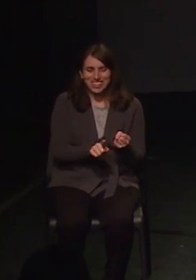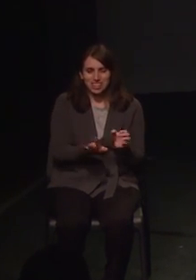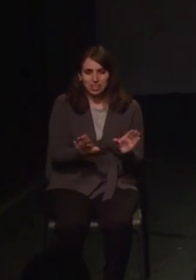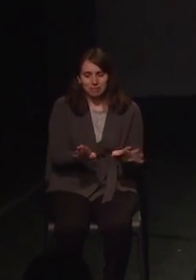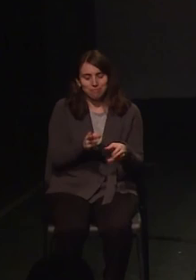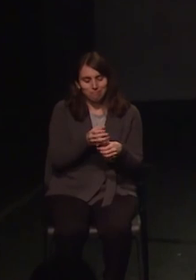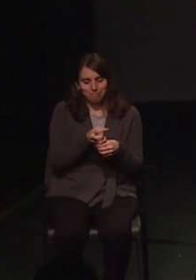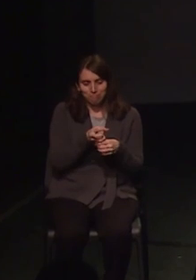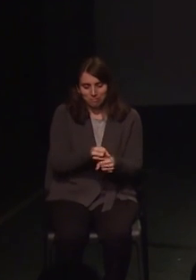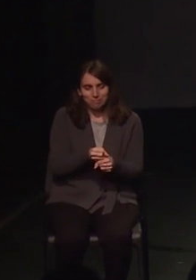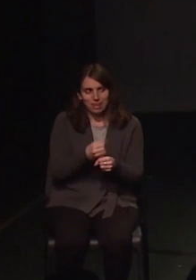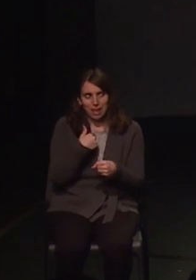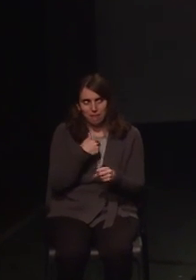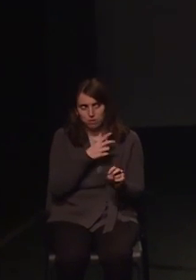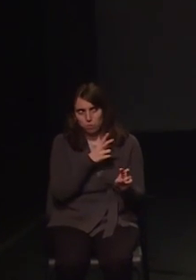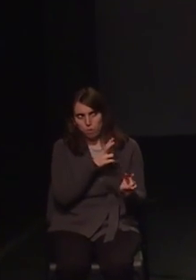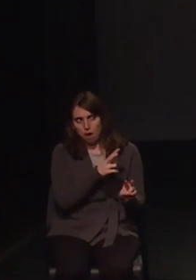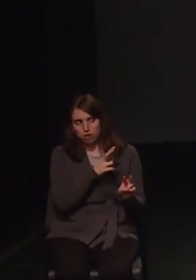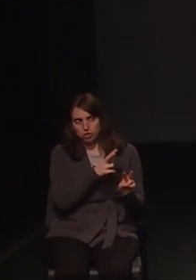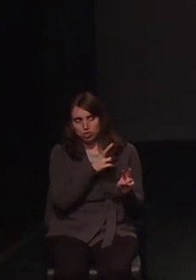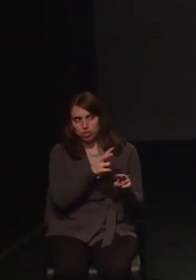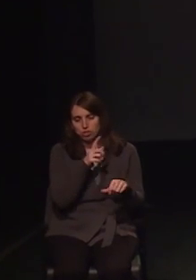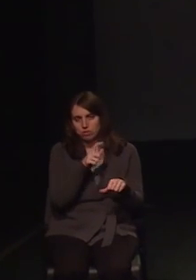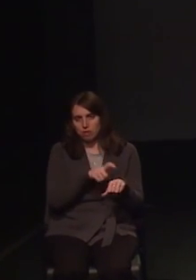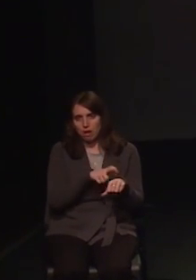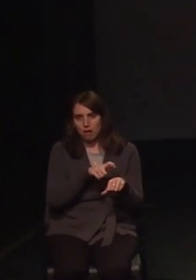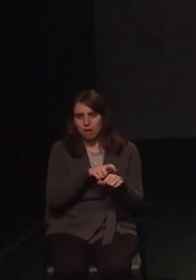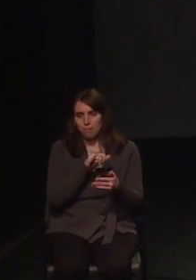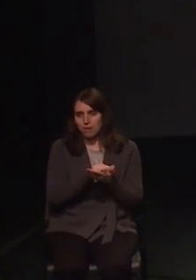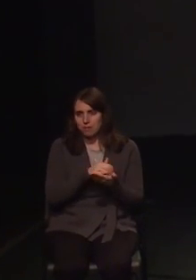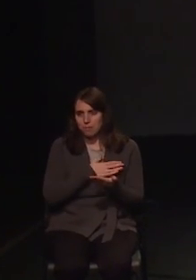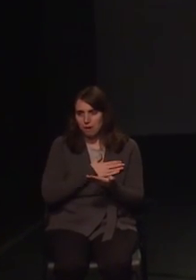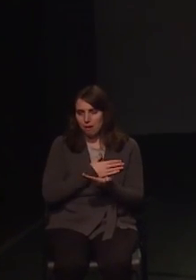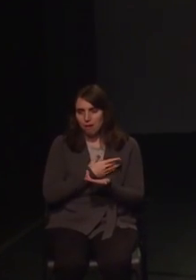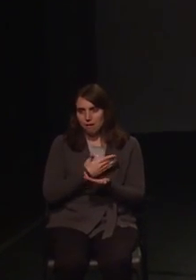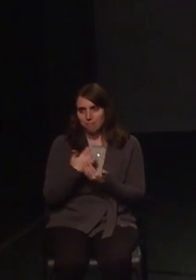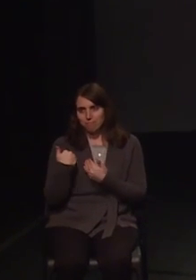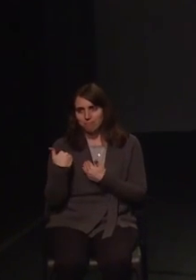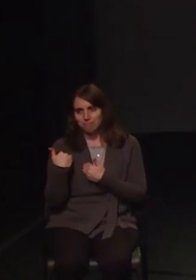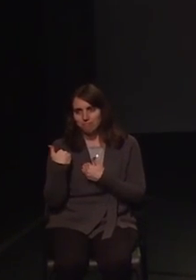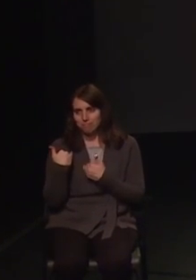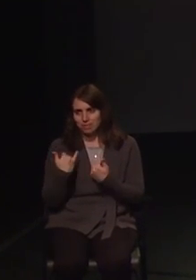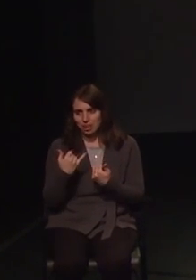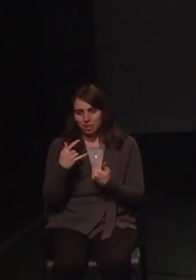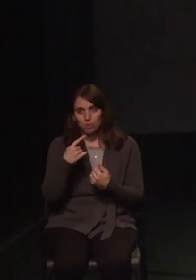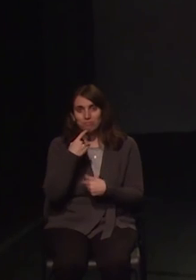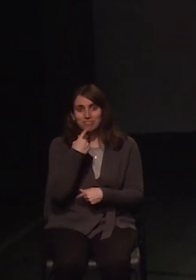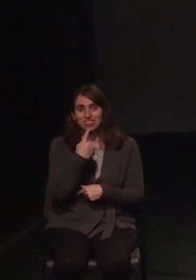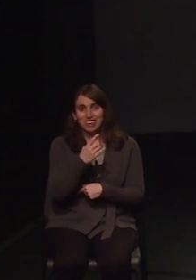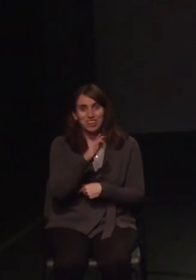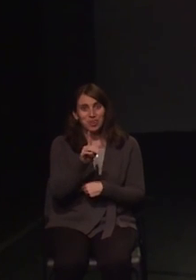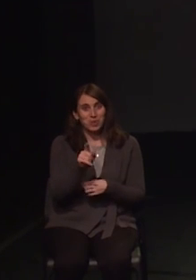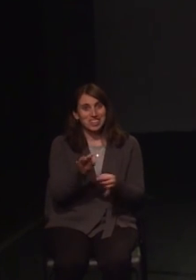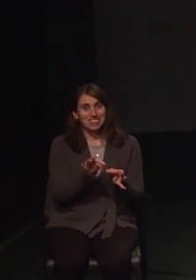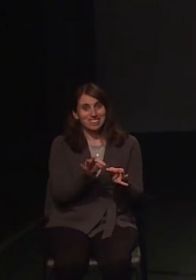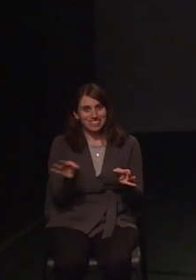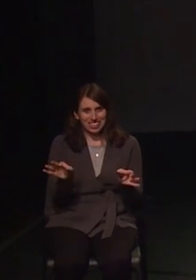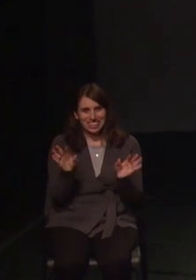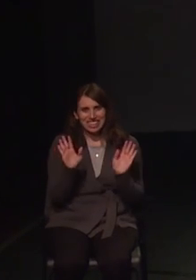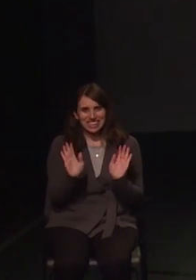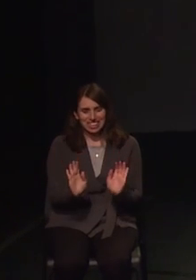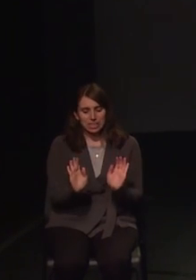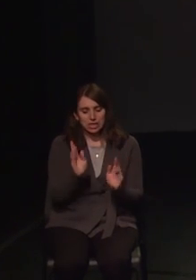because I'm going to be minding the time, because that is my job today. And you're going to say exactly what your question is. You're going to keep it